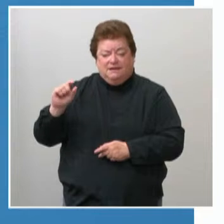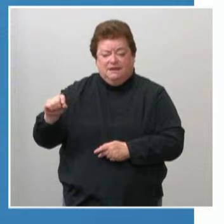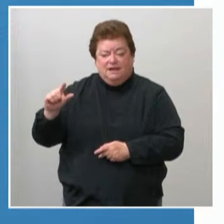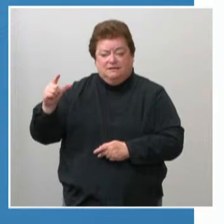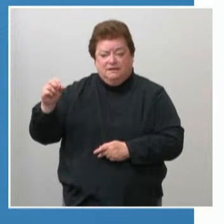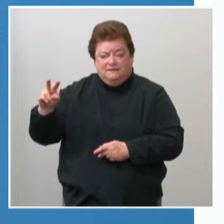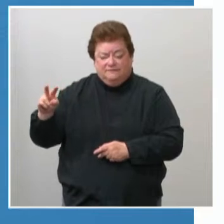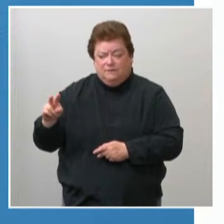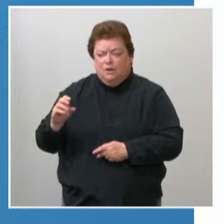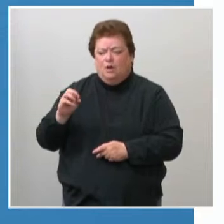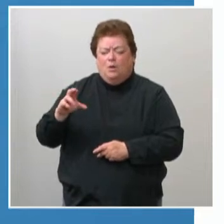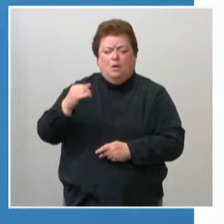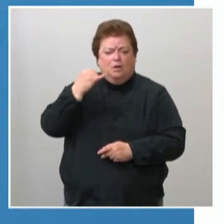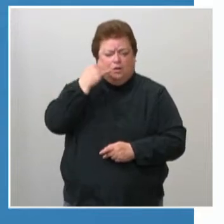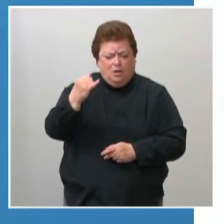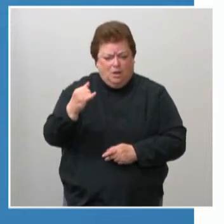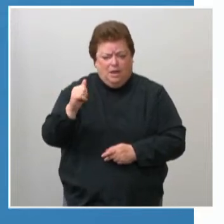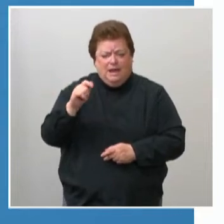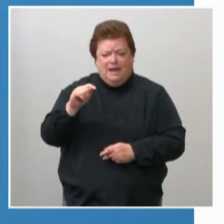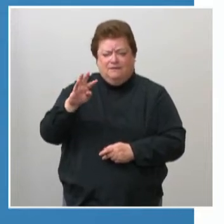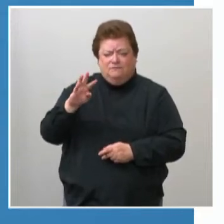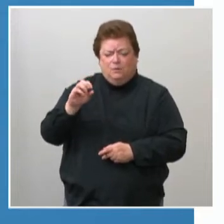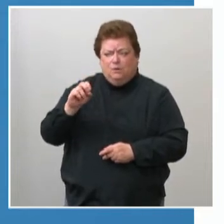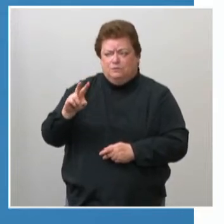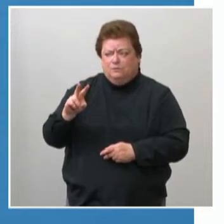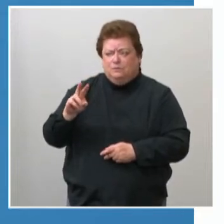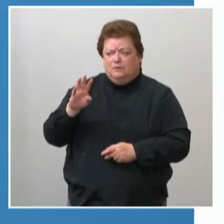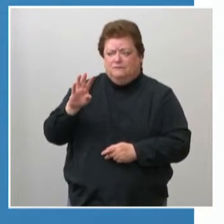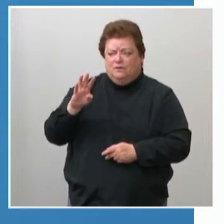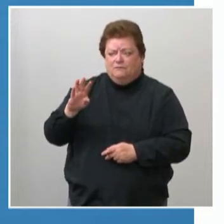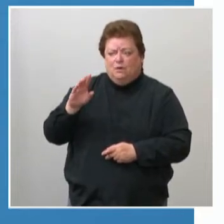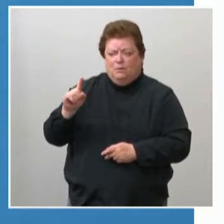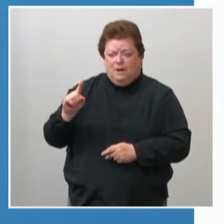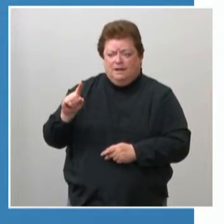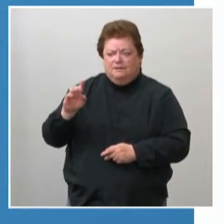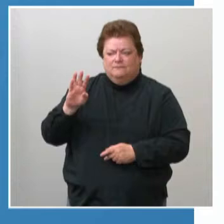covid19.lincoln.ne.gov or by calling us at